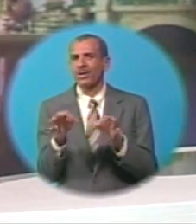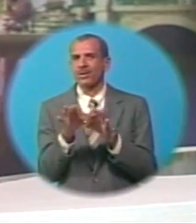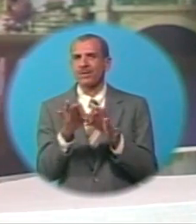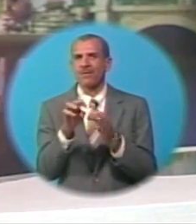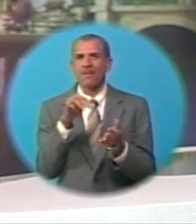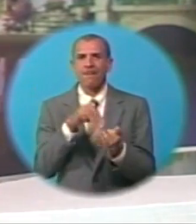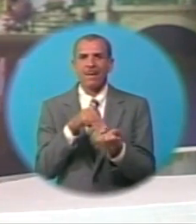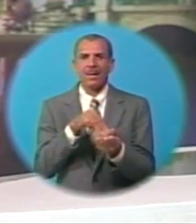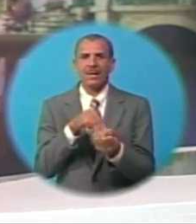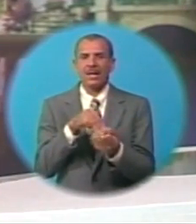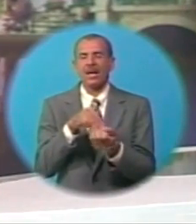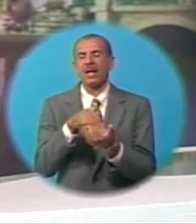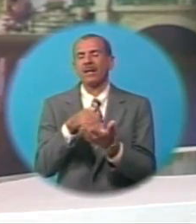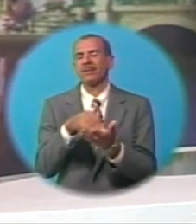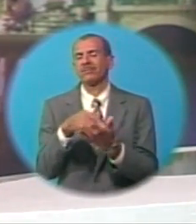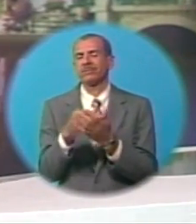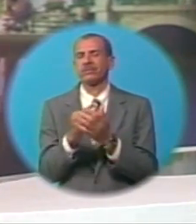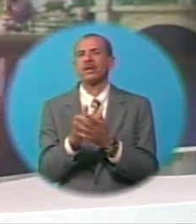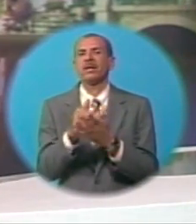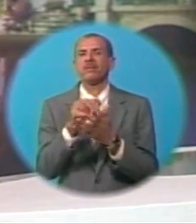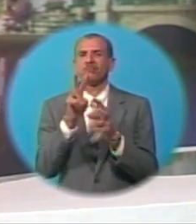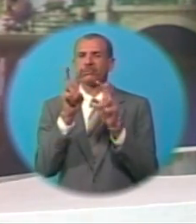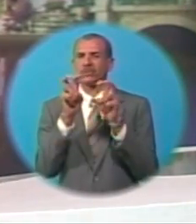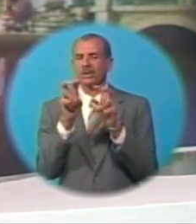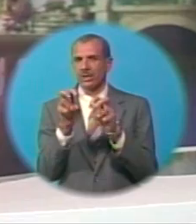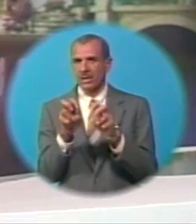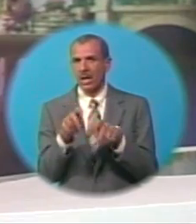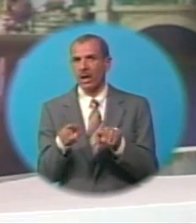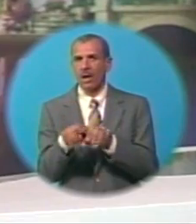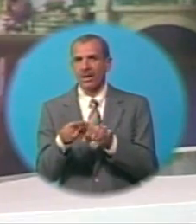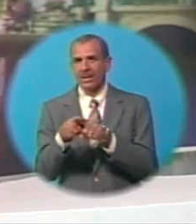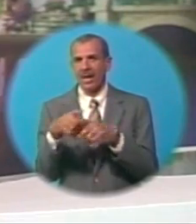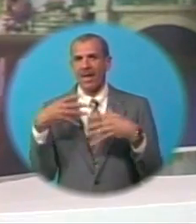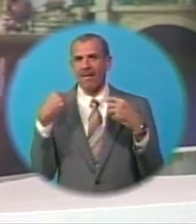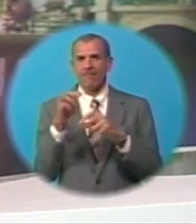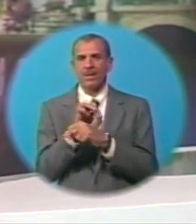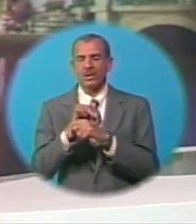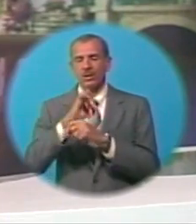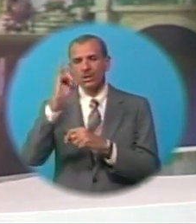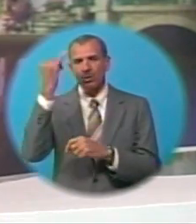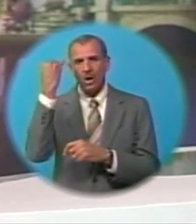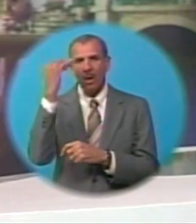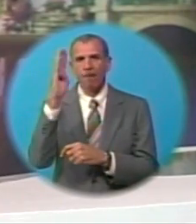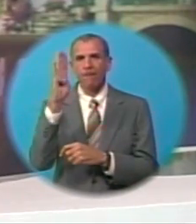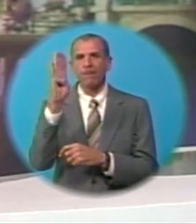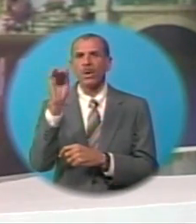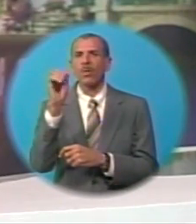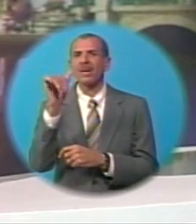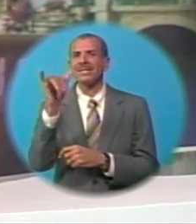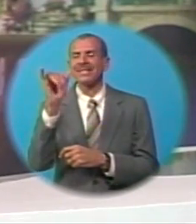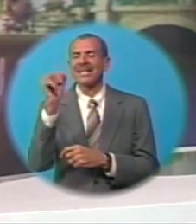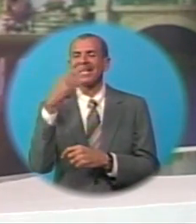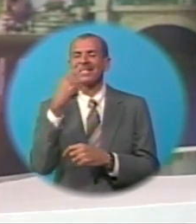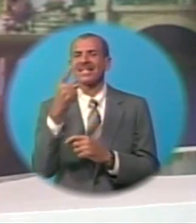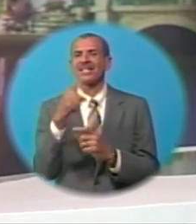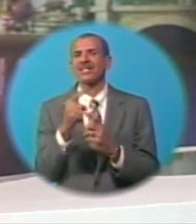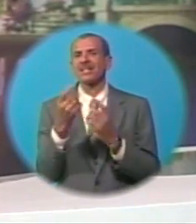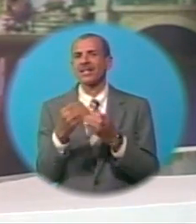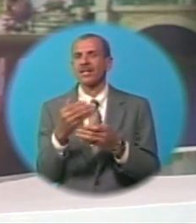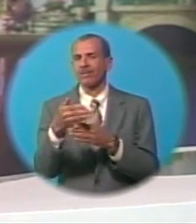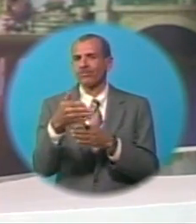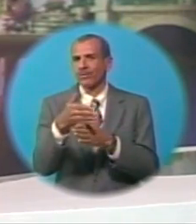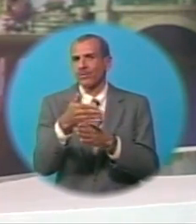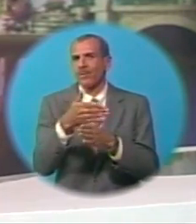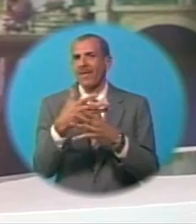research in Barbados. This from Health Minister John Boyce. He says research is critical and plays a fundamental role in the advancement of the